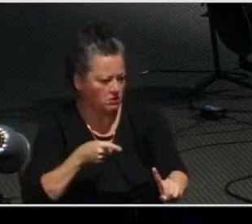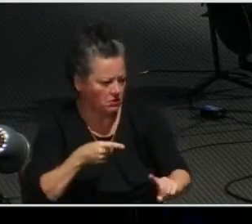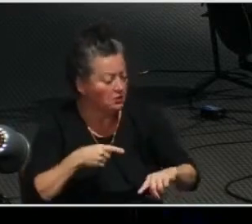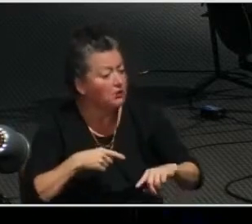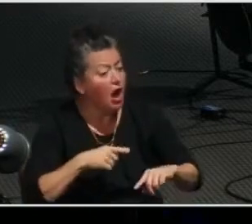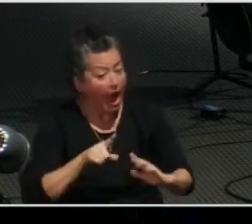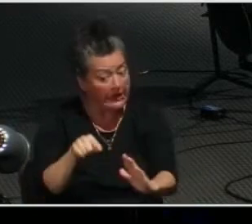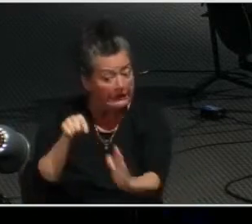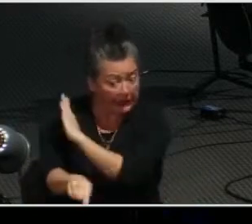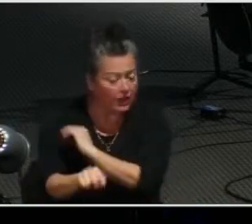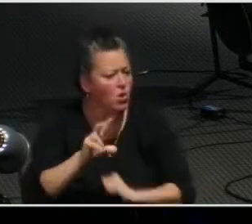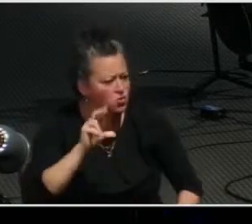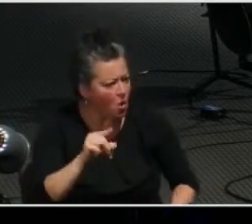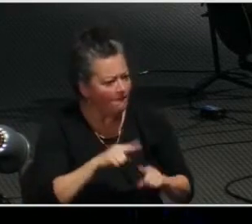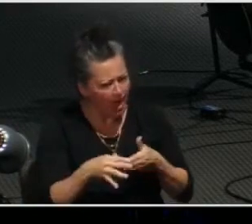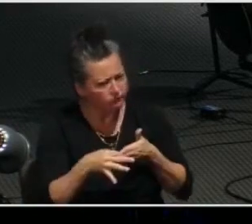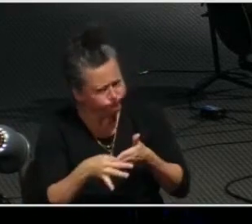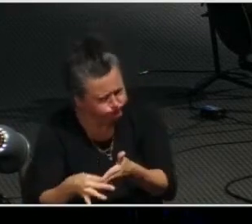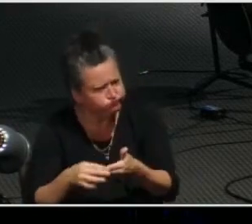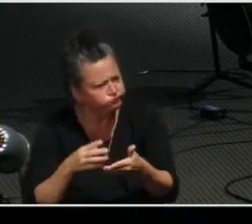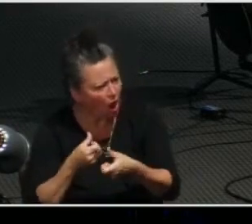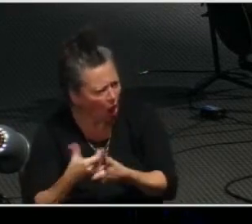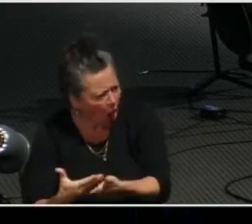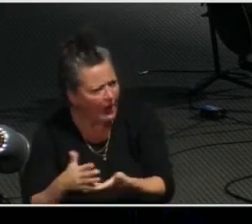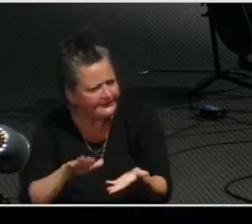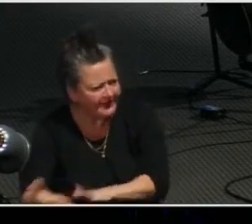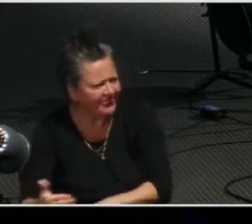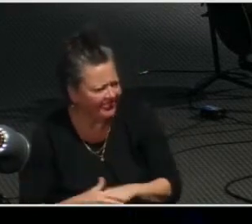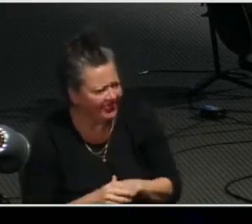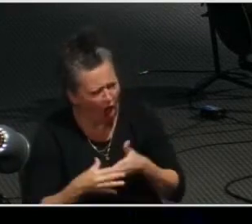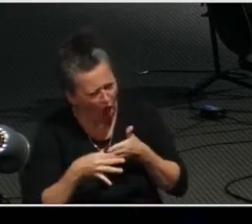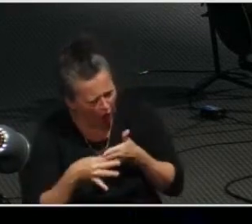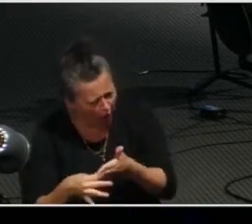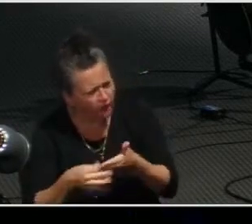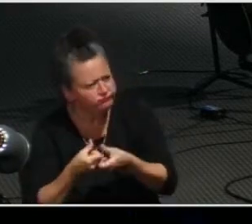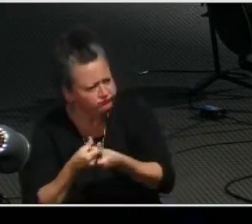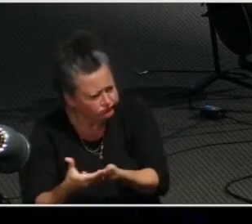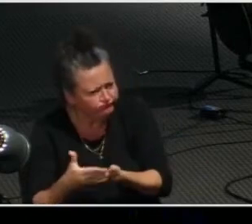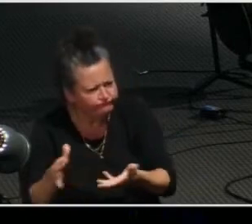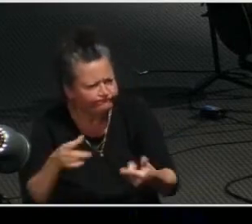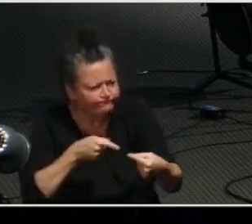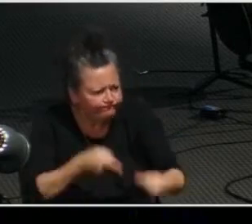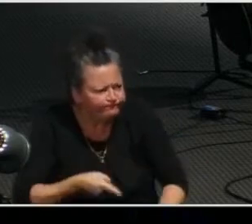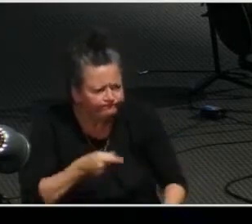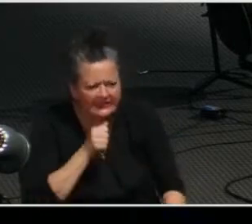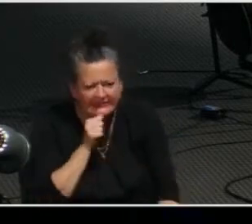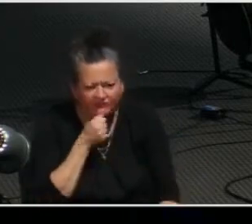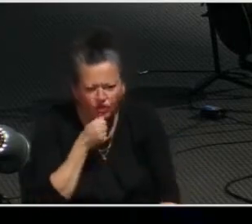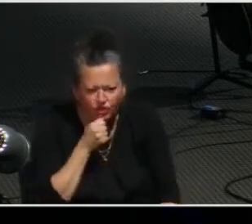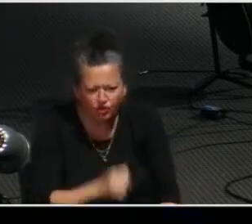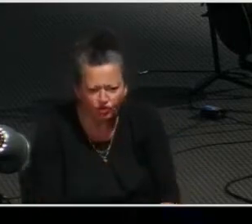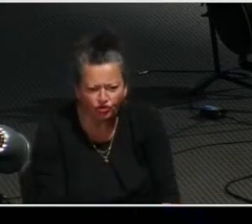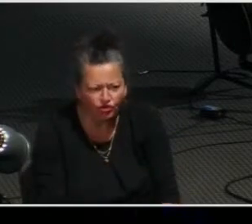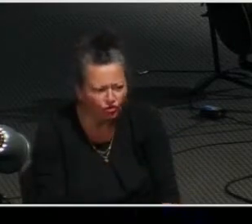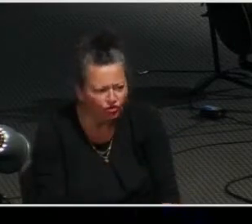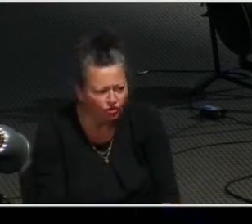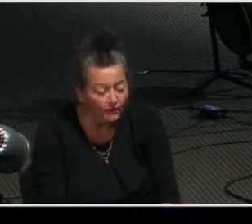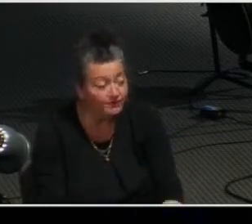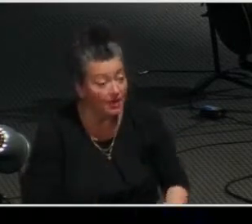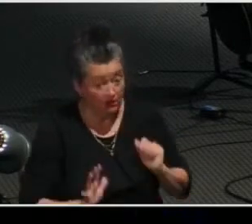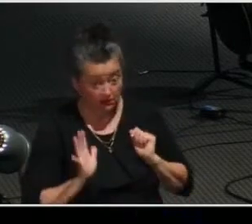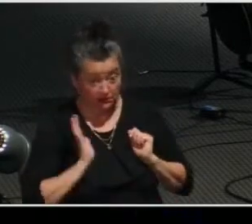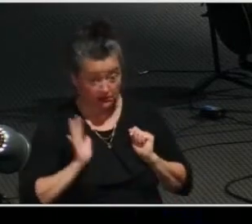those unable to pay their debts to the judge. And we would expect, well, that's going to be justice, except most of the judges were